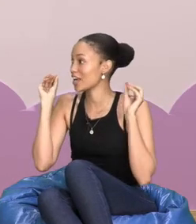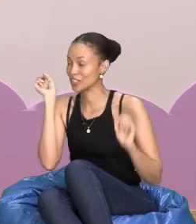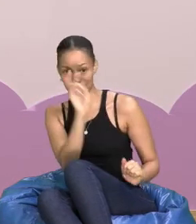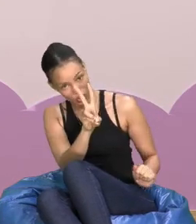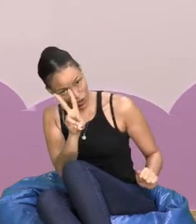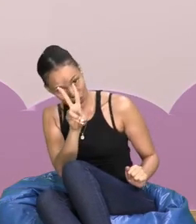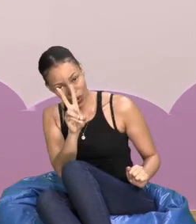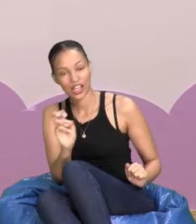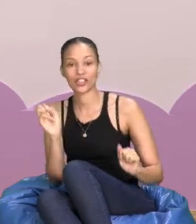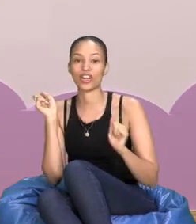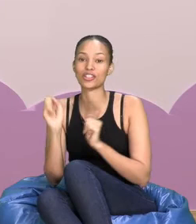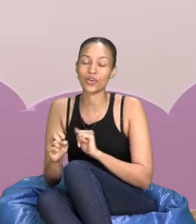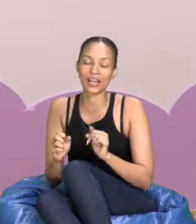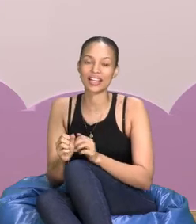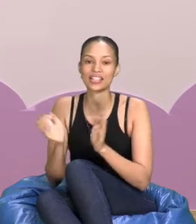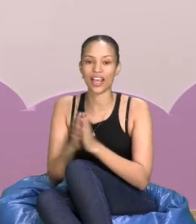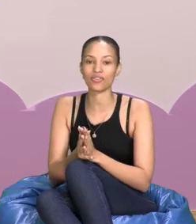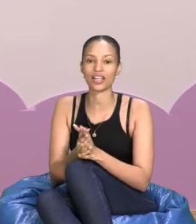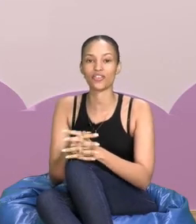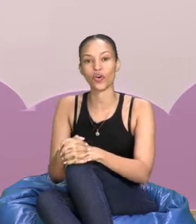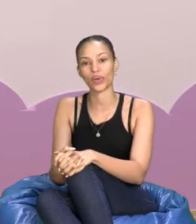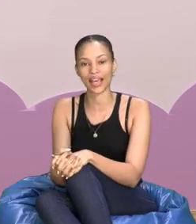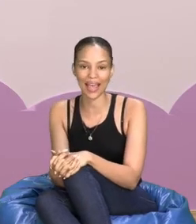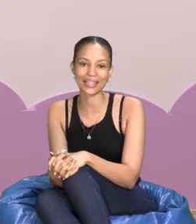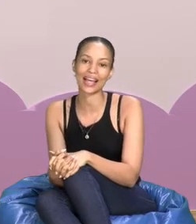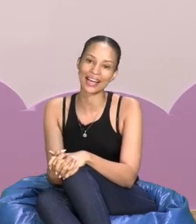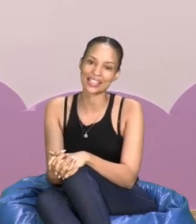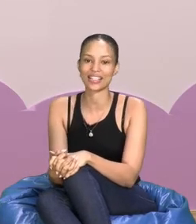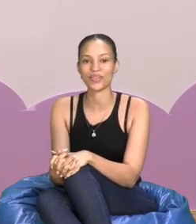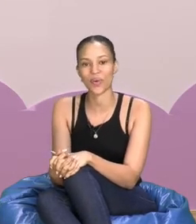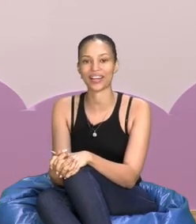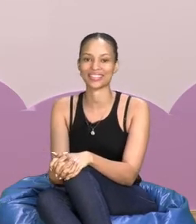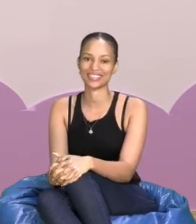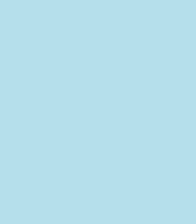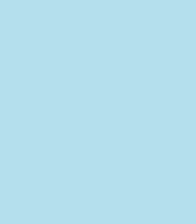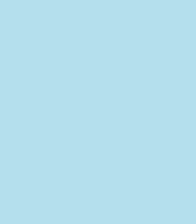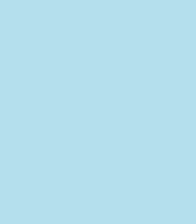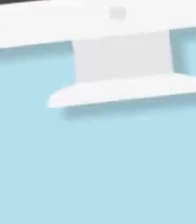grade 2. So grade 2 learners, get ready for week 8, lesson 1.